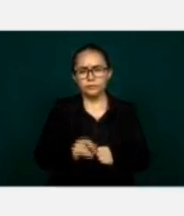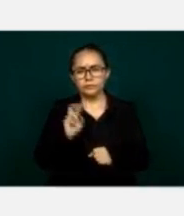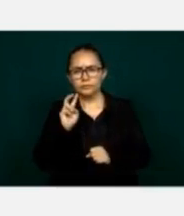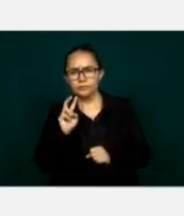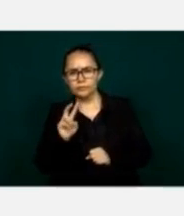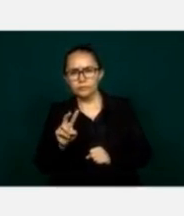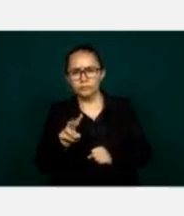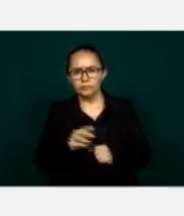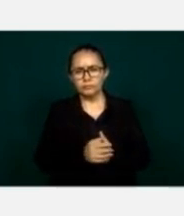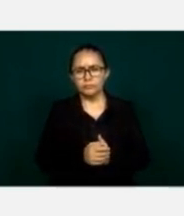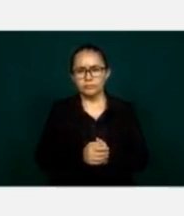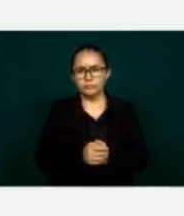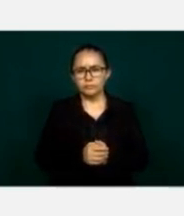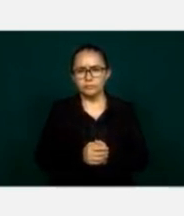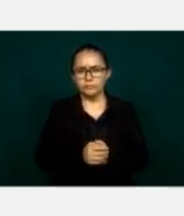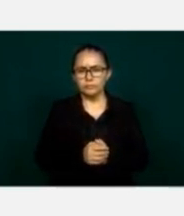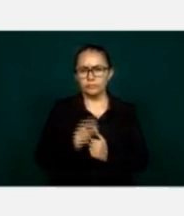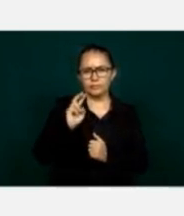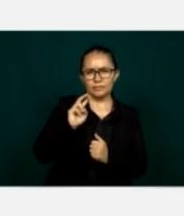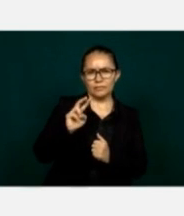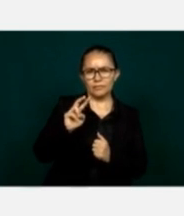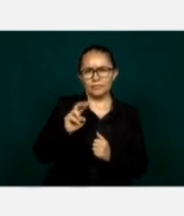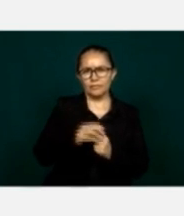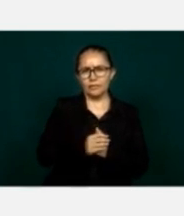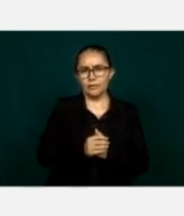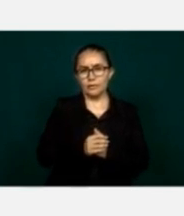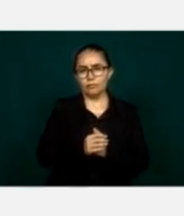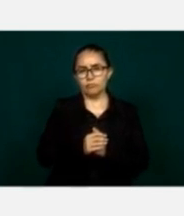in the nation, which is 25 per 100